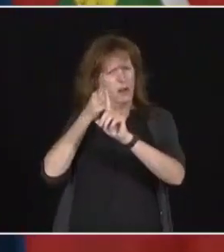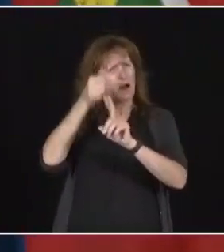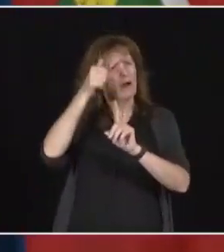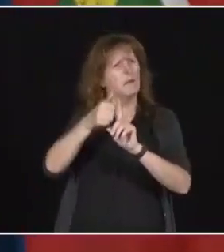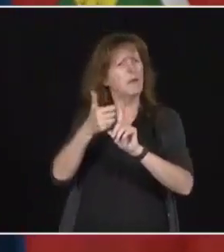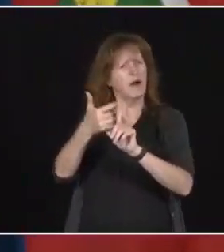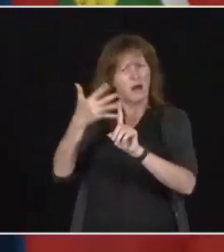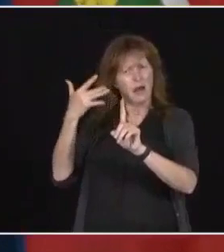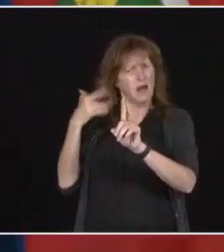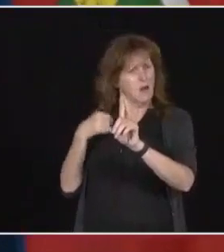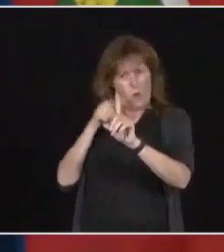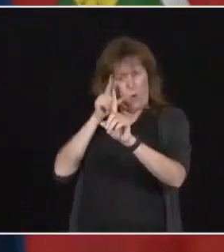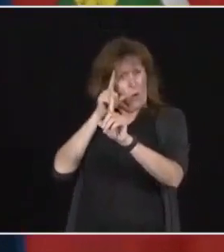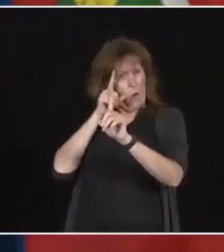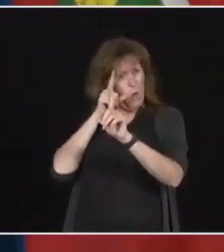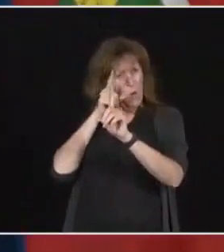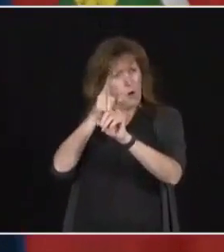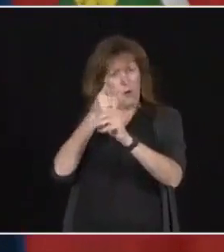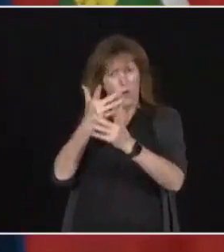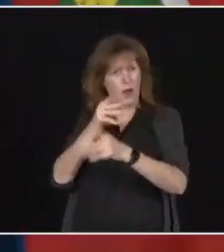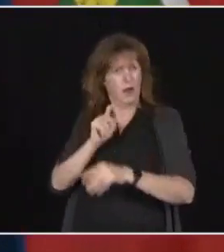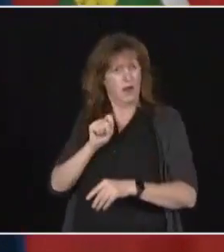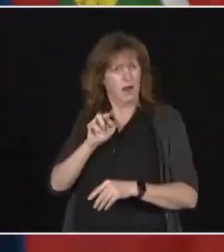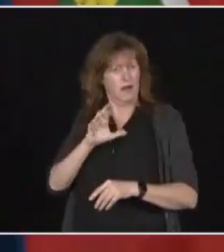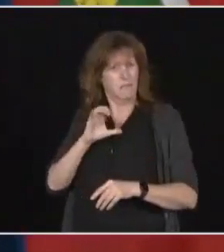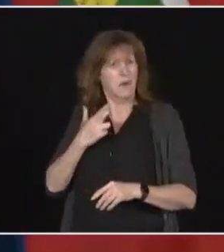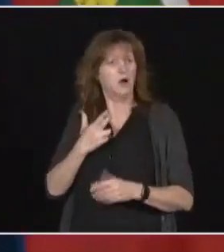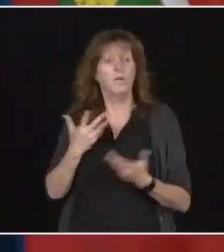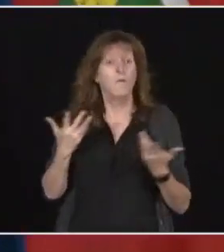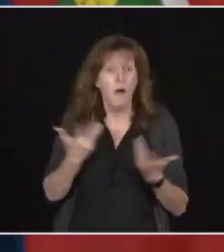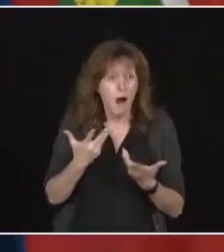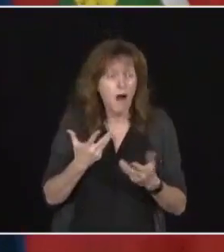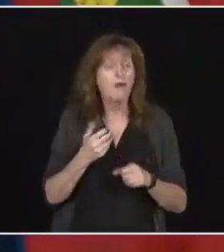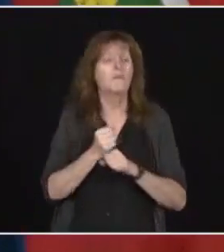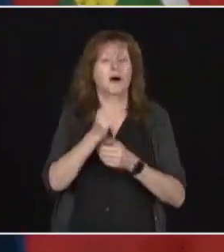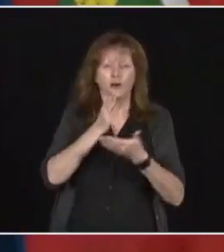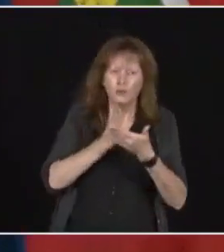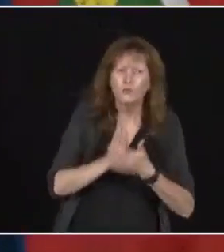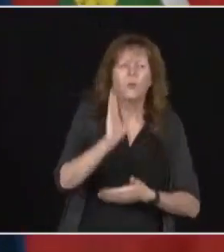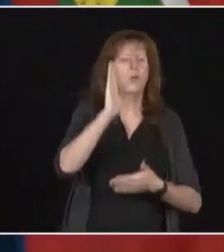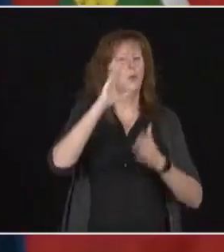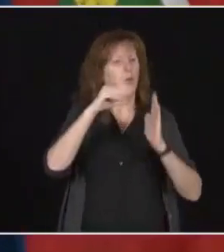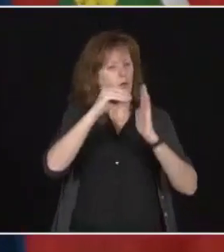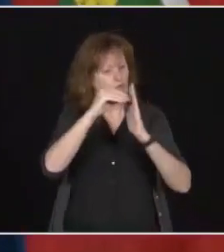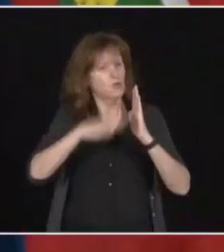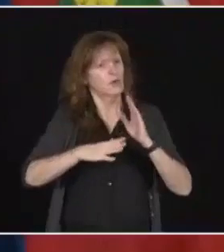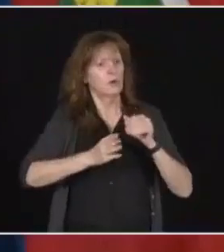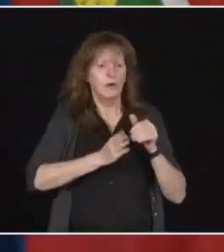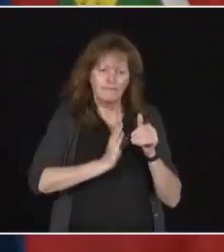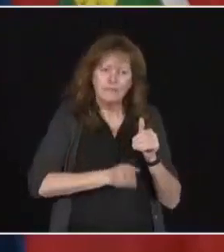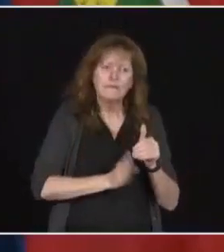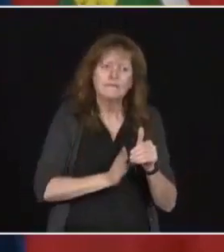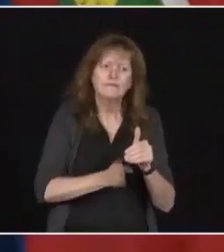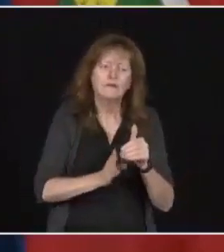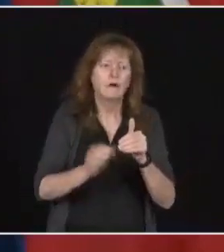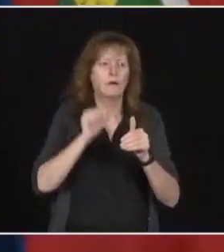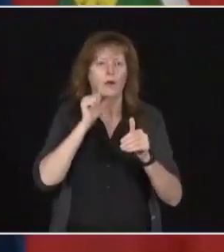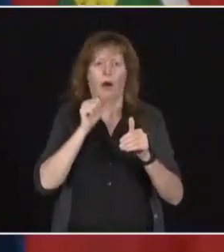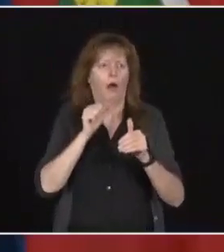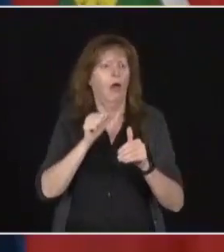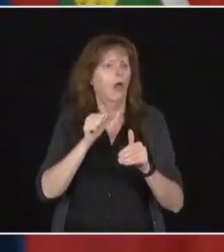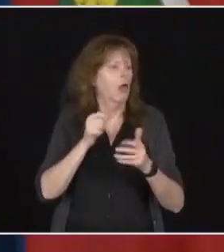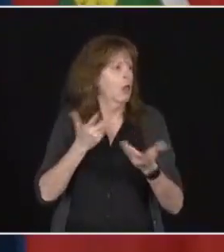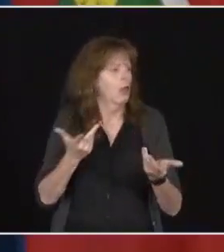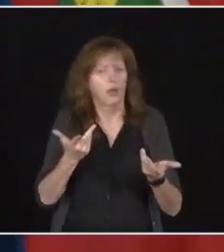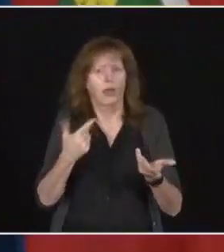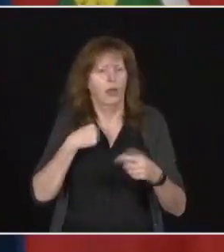with the sector about back on March 13th, which is ensuring that no student lost their year, and that is the purpose of the program,